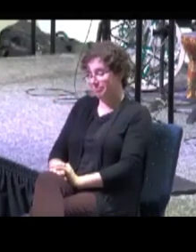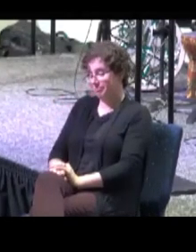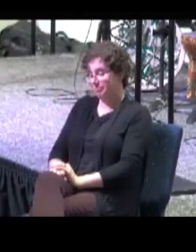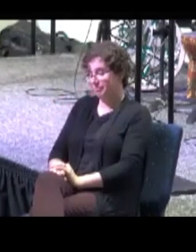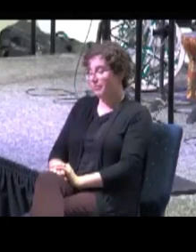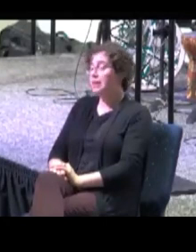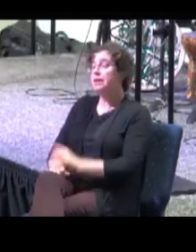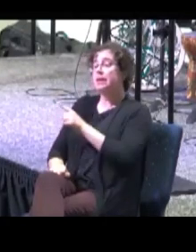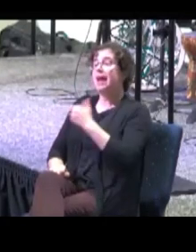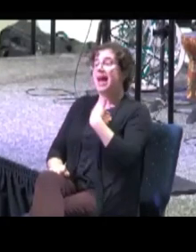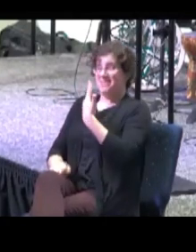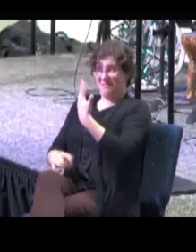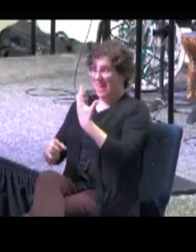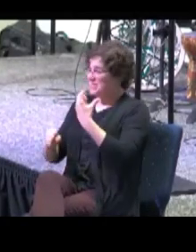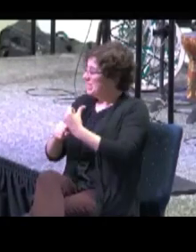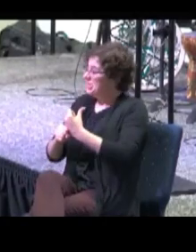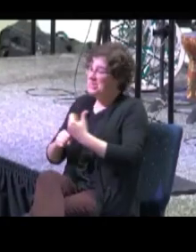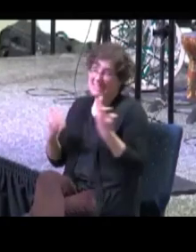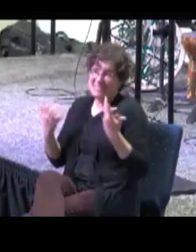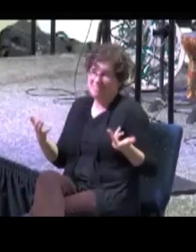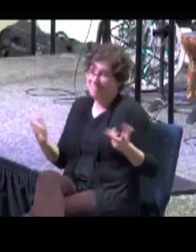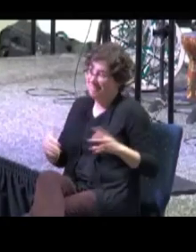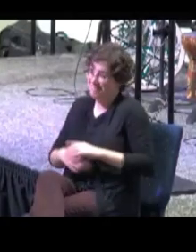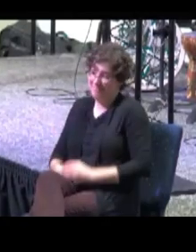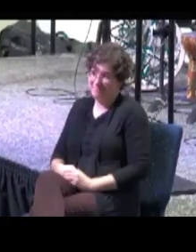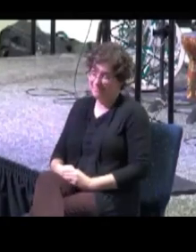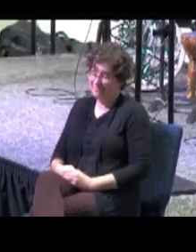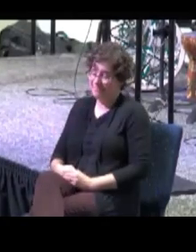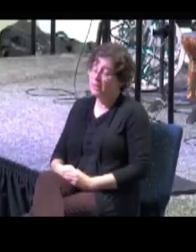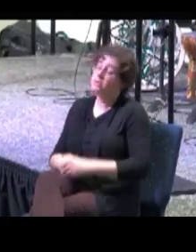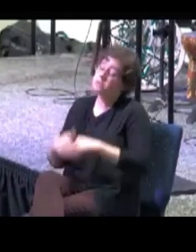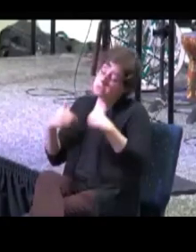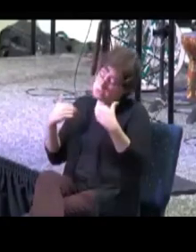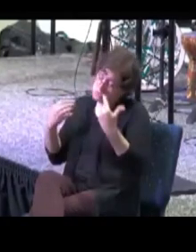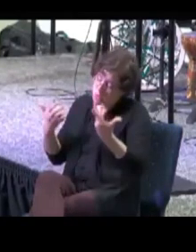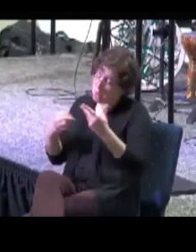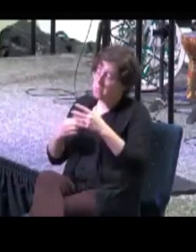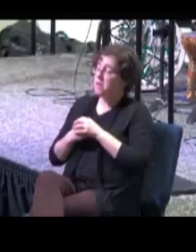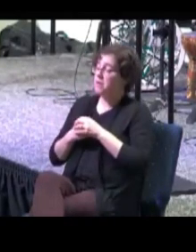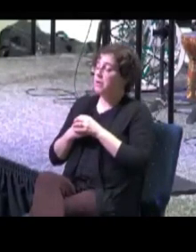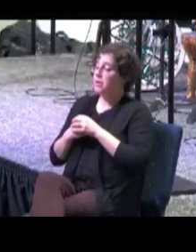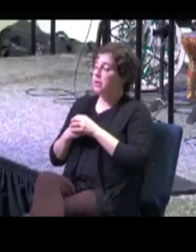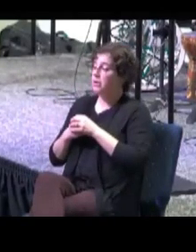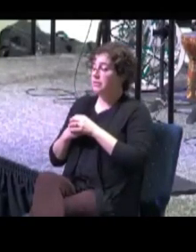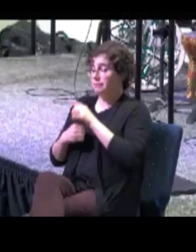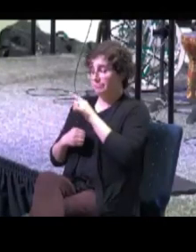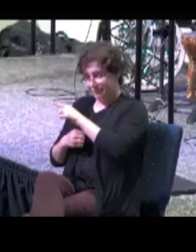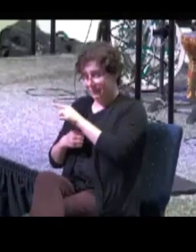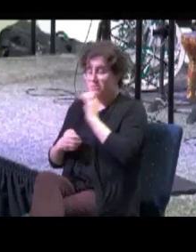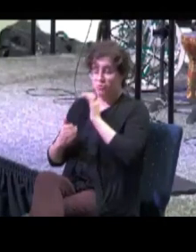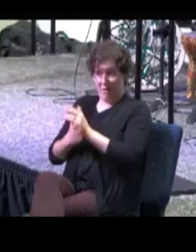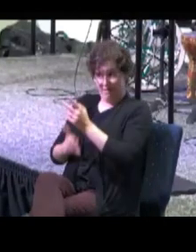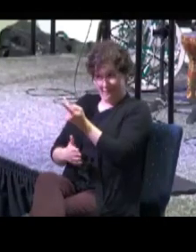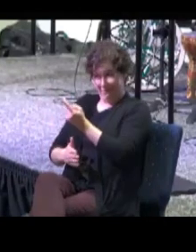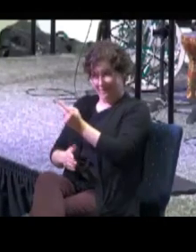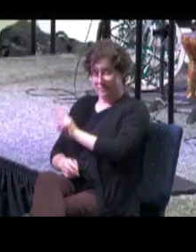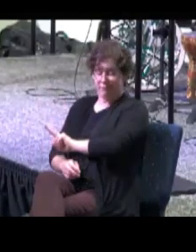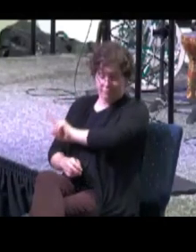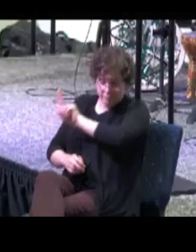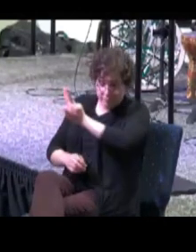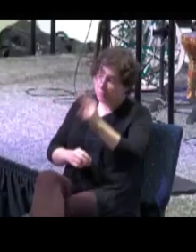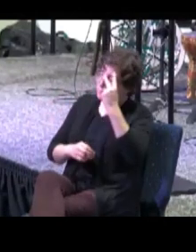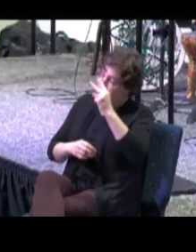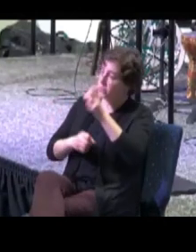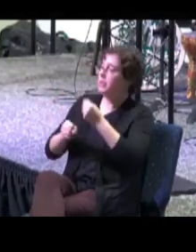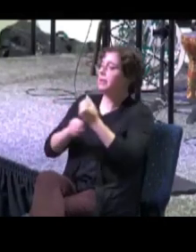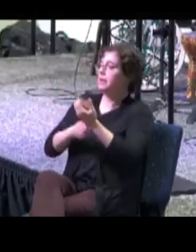He had 5 years. And so, John and Elaine left for Mexico in